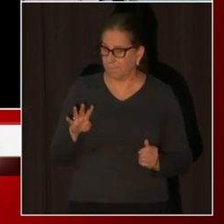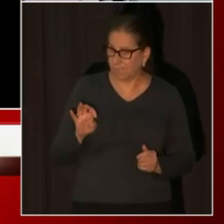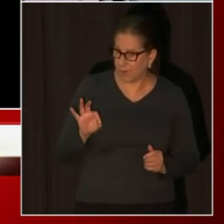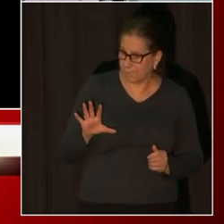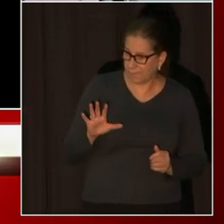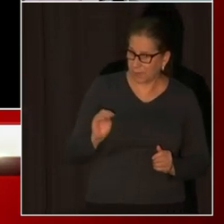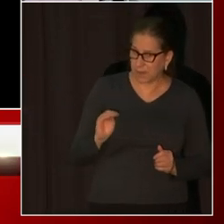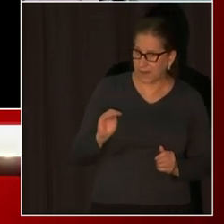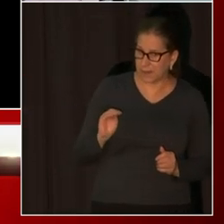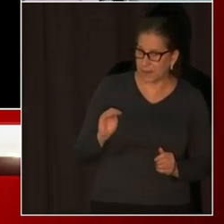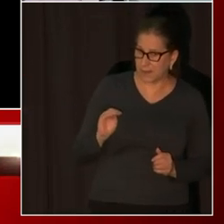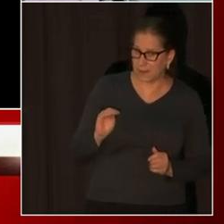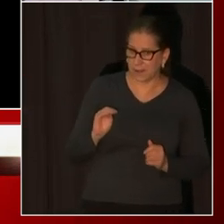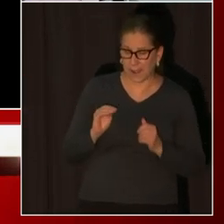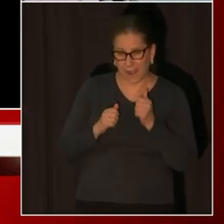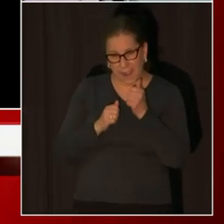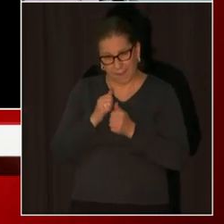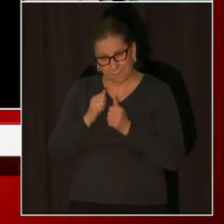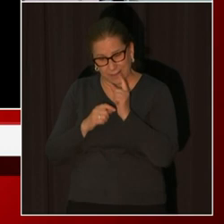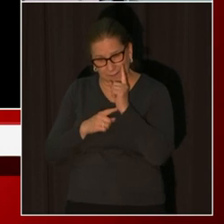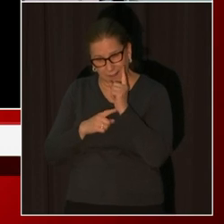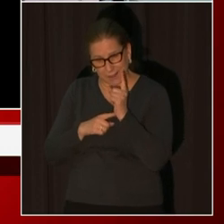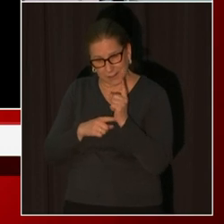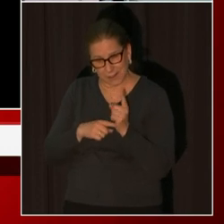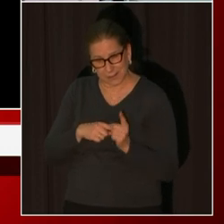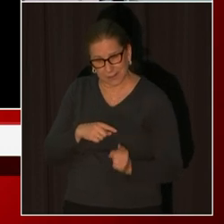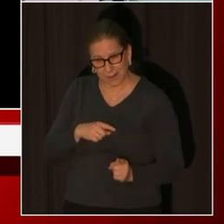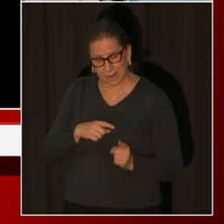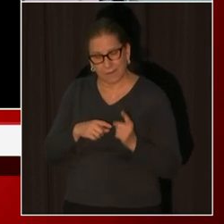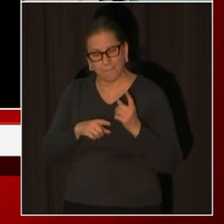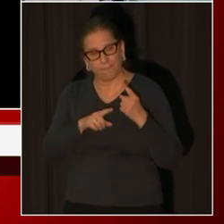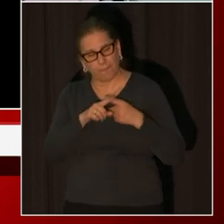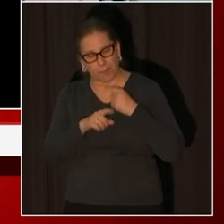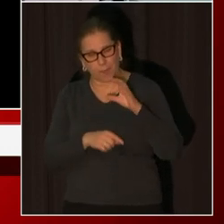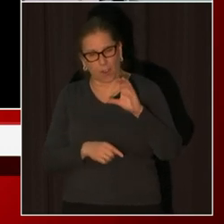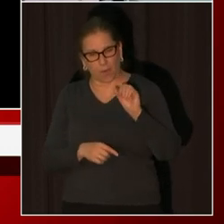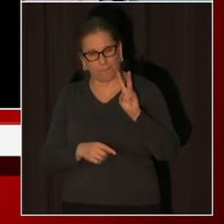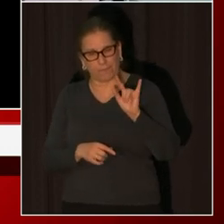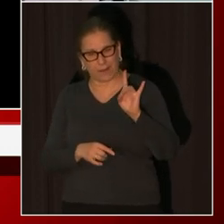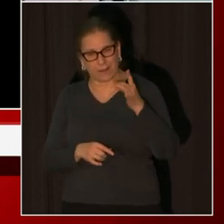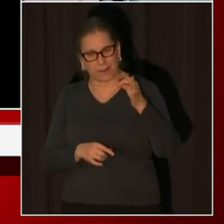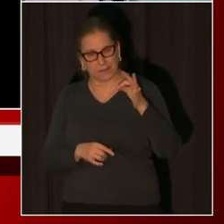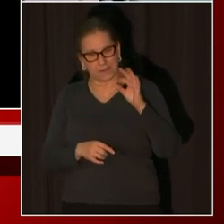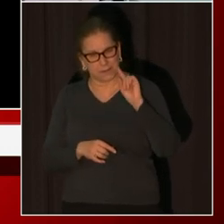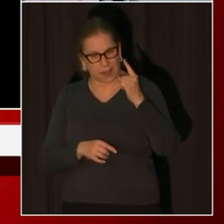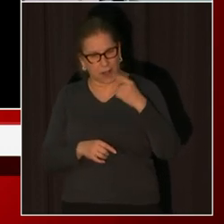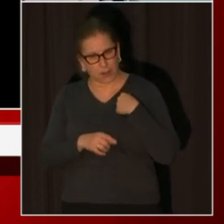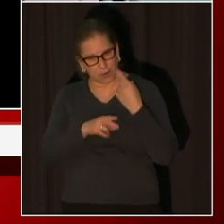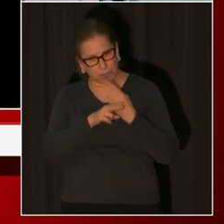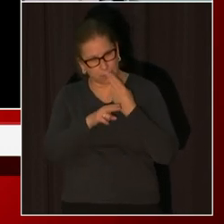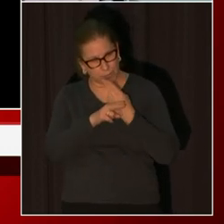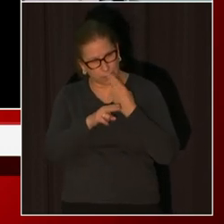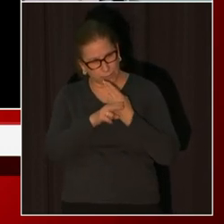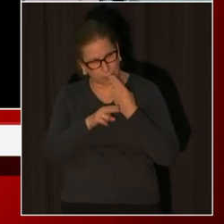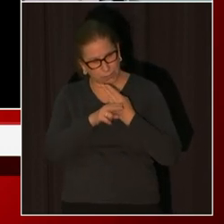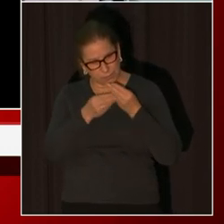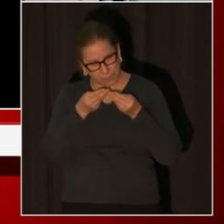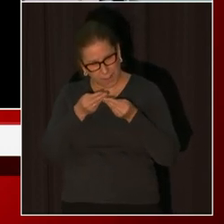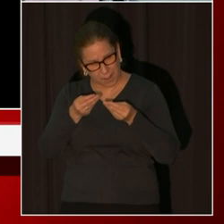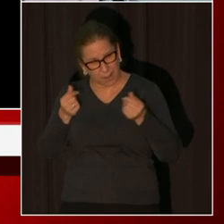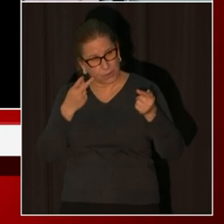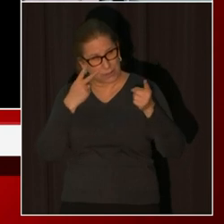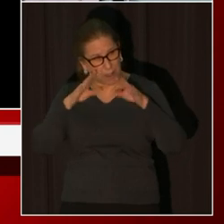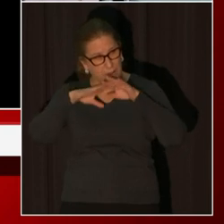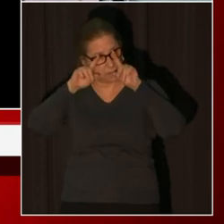of that COVID State Fund. And you can see those uses in the pie chart on the right where it says current uses. Pay